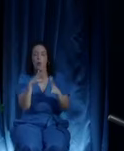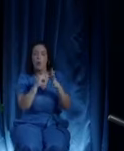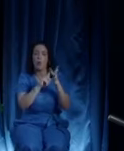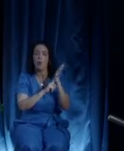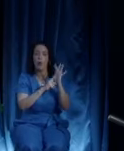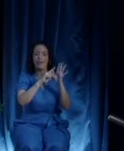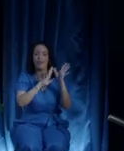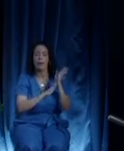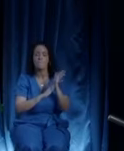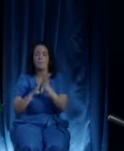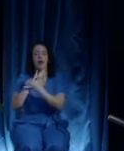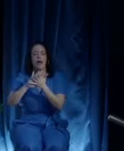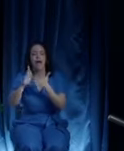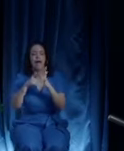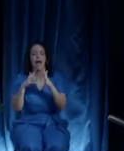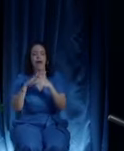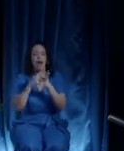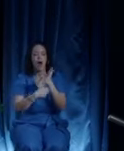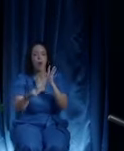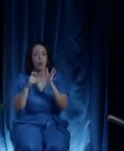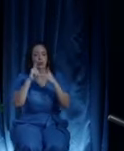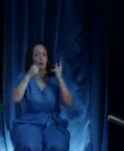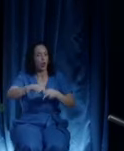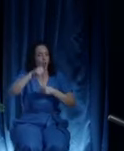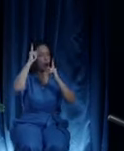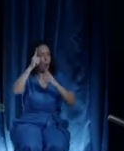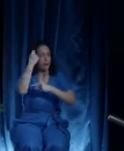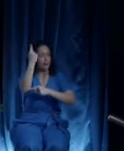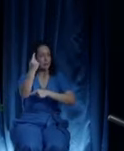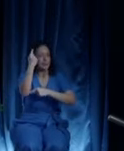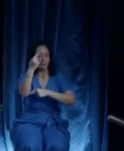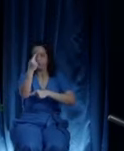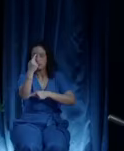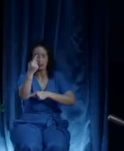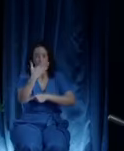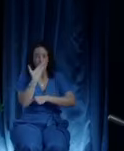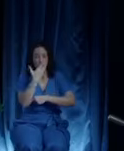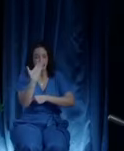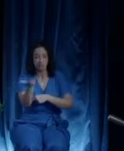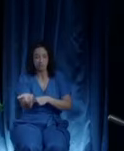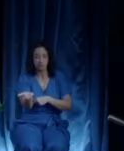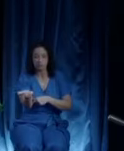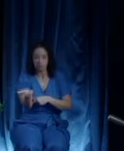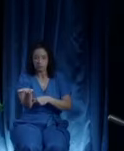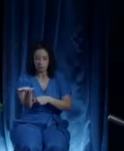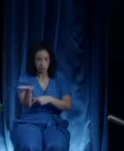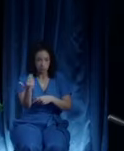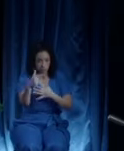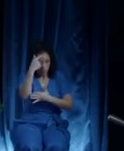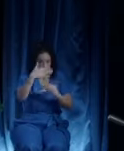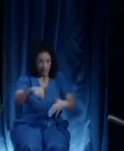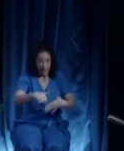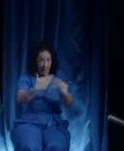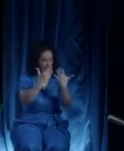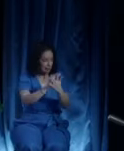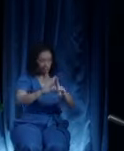who really never did anything particularly startling, never believed anything that he wasn't supposed to believe.